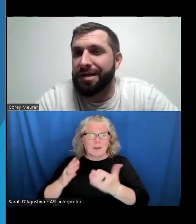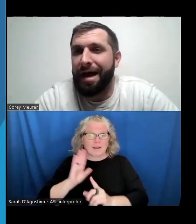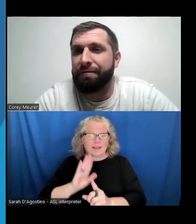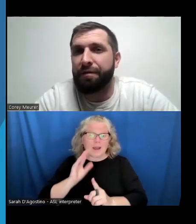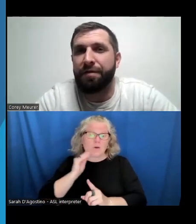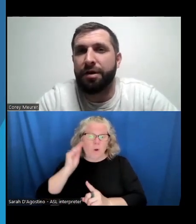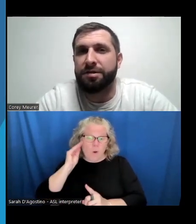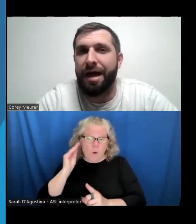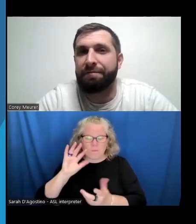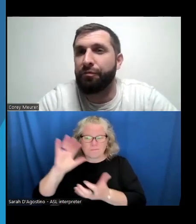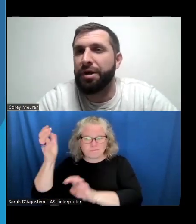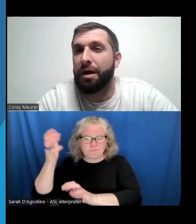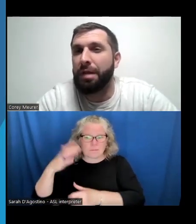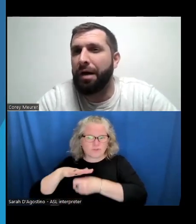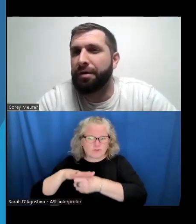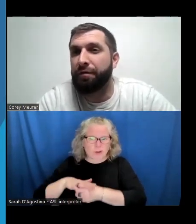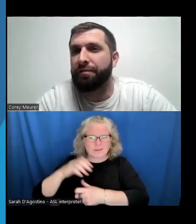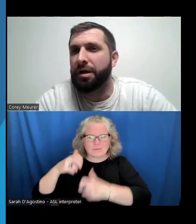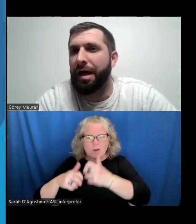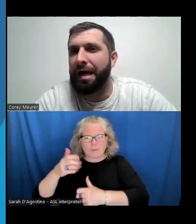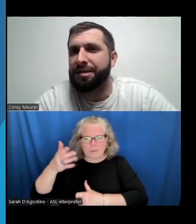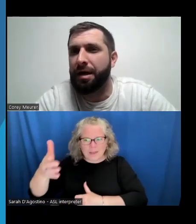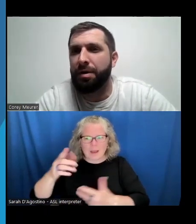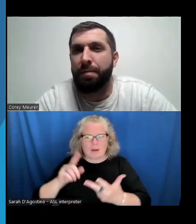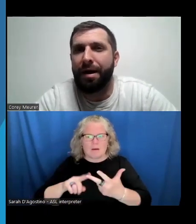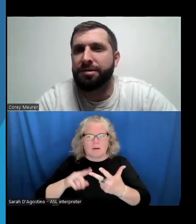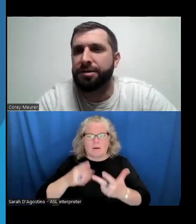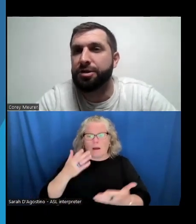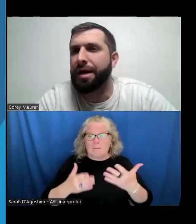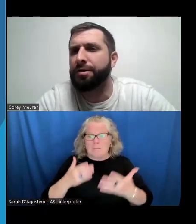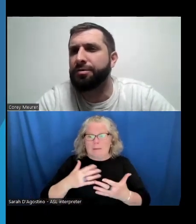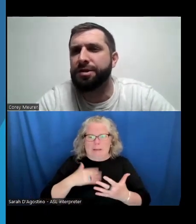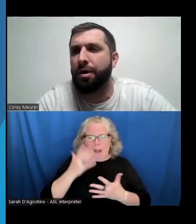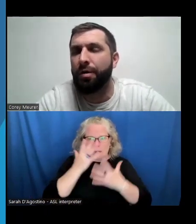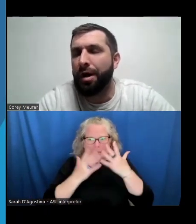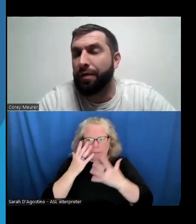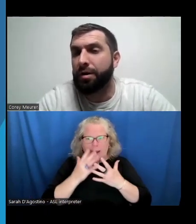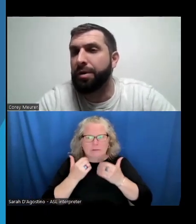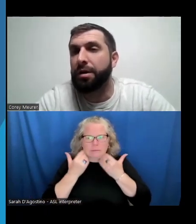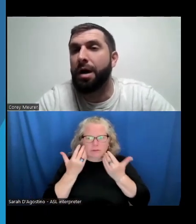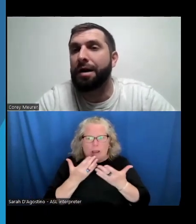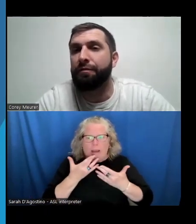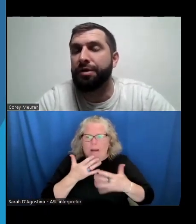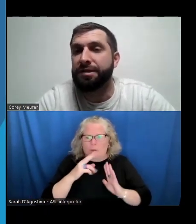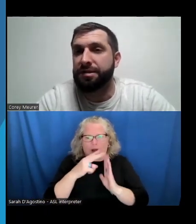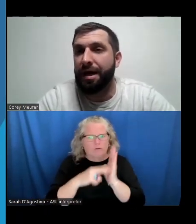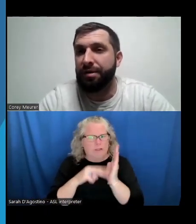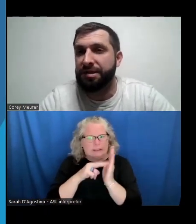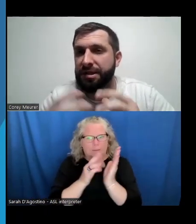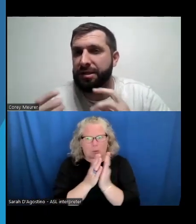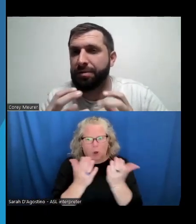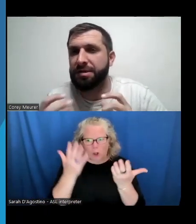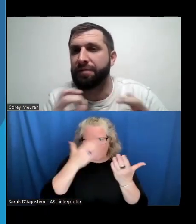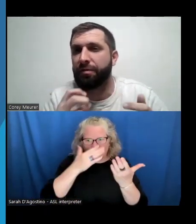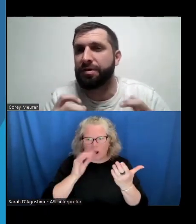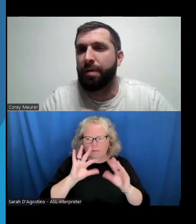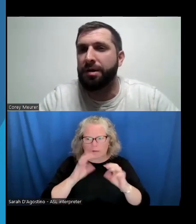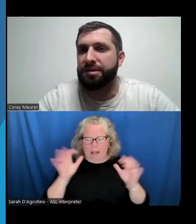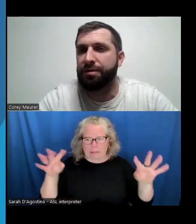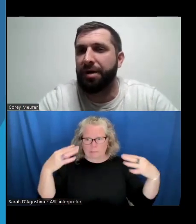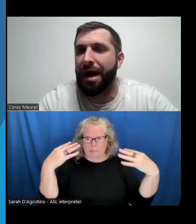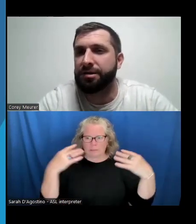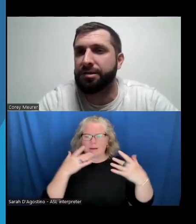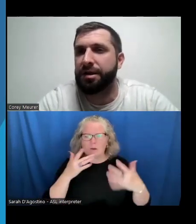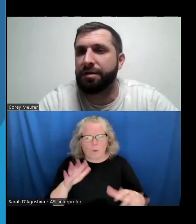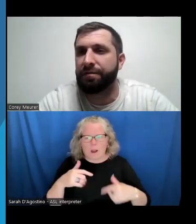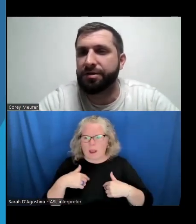could be because I have the fear to have to read out loud in front of a class and I'm embarrassed and shy to do so. There could be a lot of reasons that we see some of these different